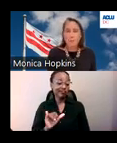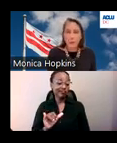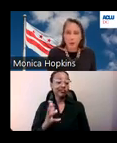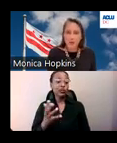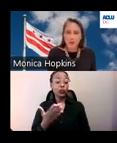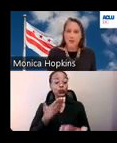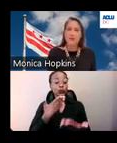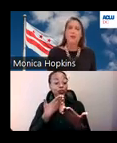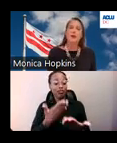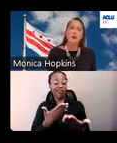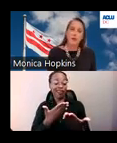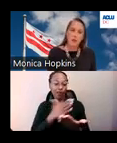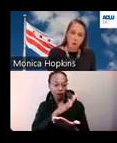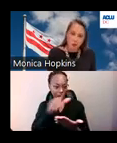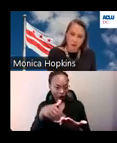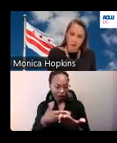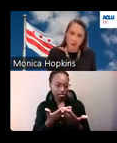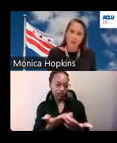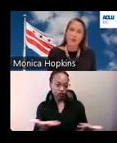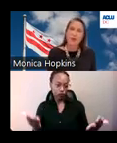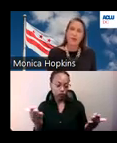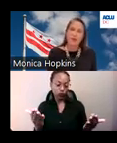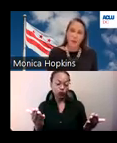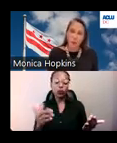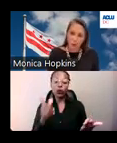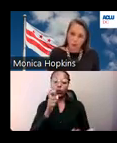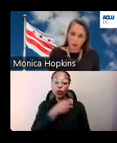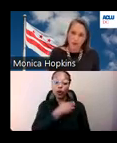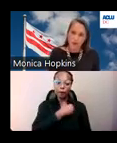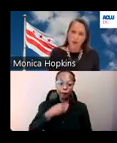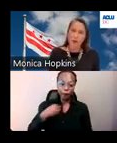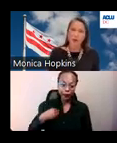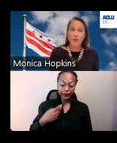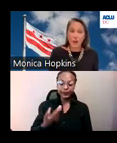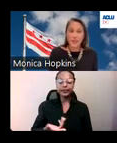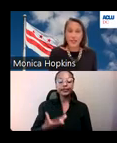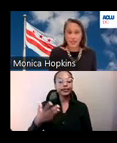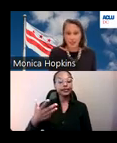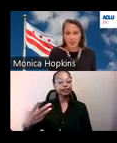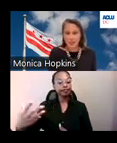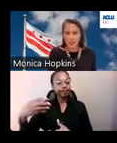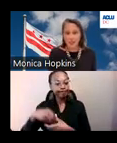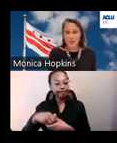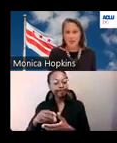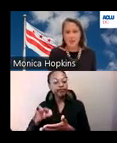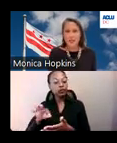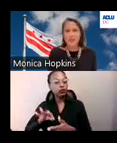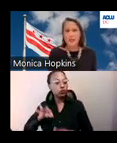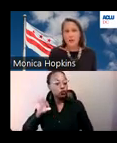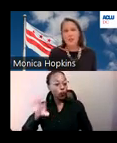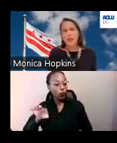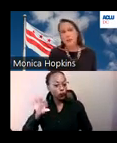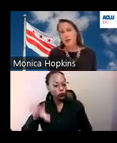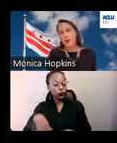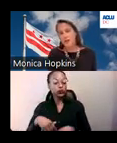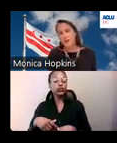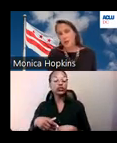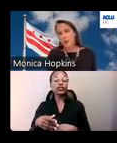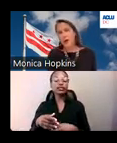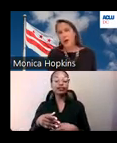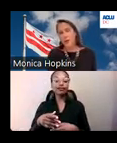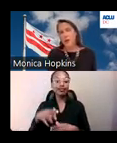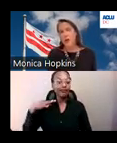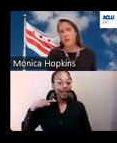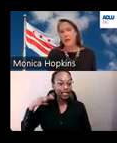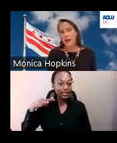our members, our donors, our supporters, our volunteers. Sometimes all of